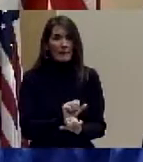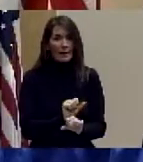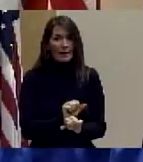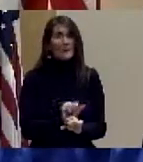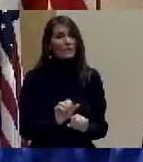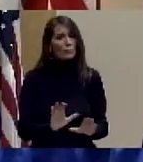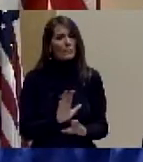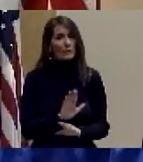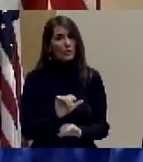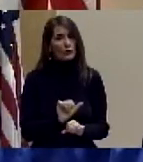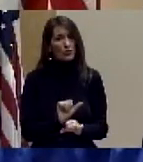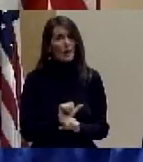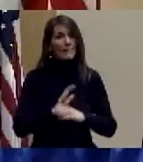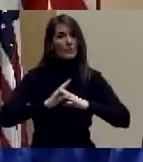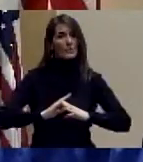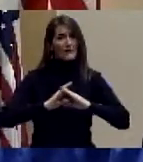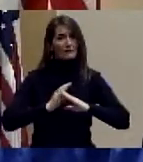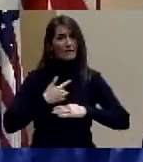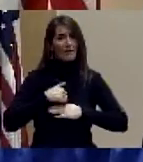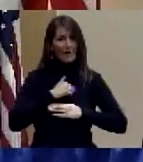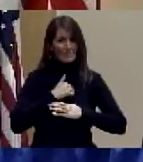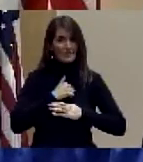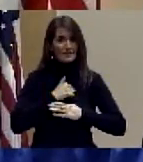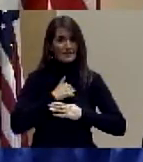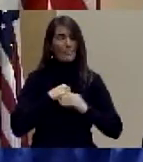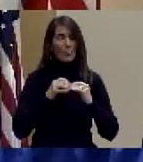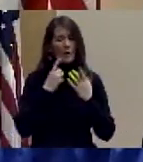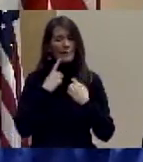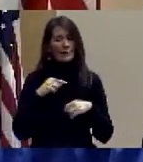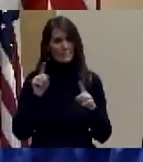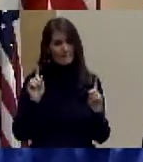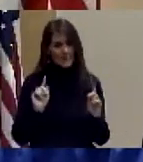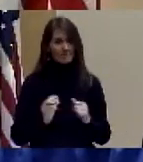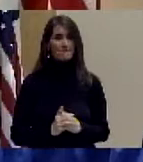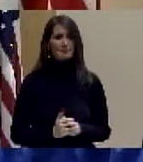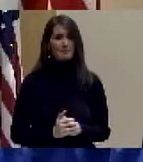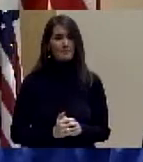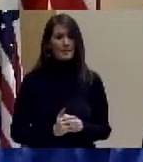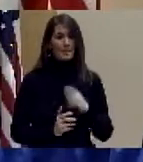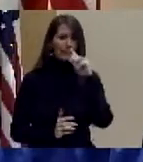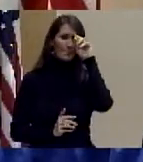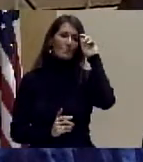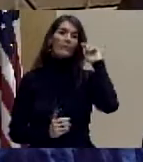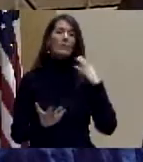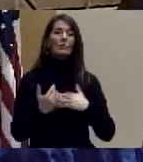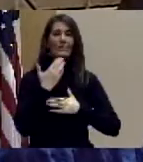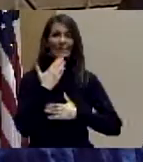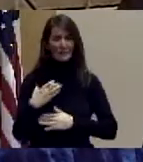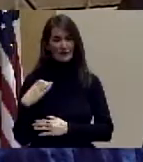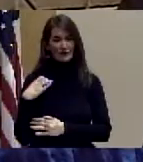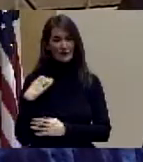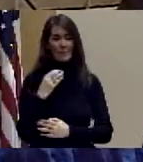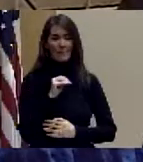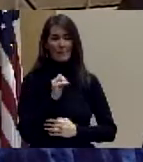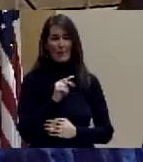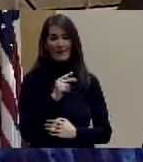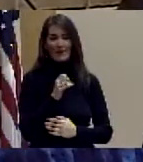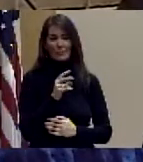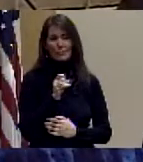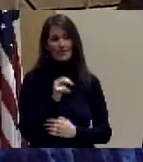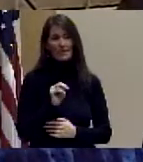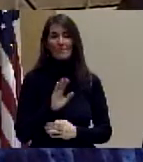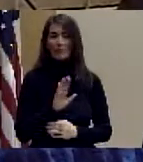their job of protecting us more effectively. I want to thank Police Chief Mark Henderson for